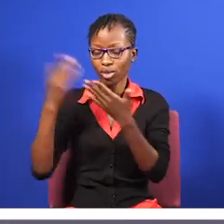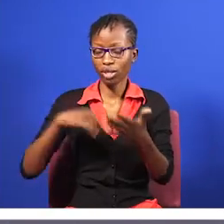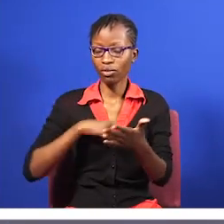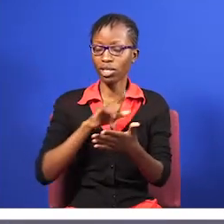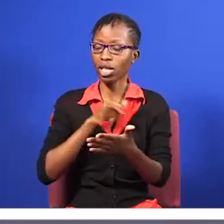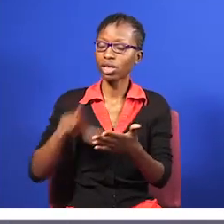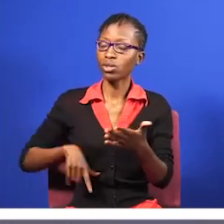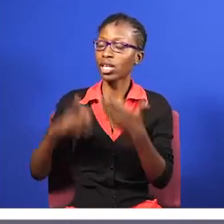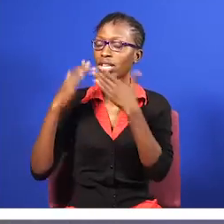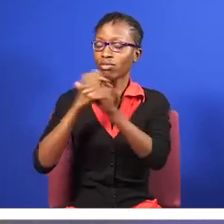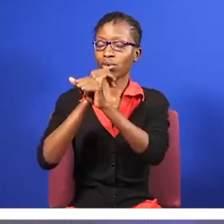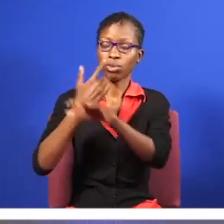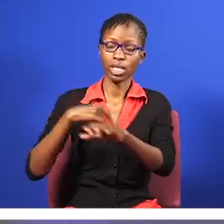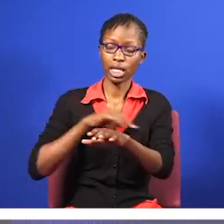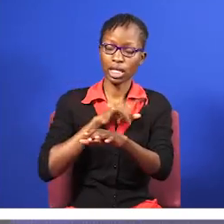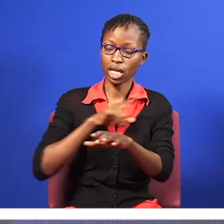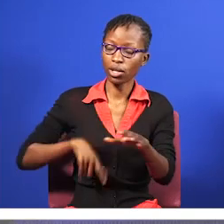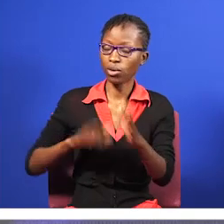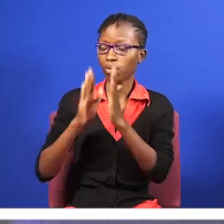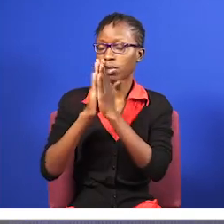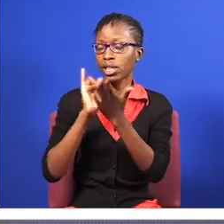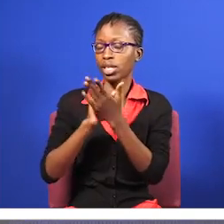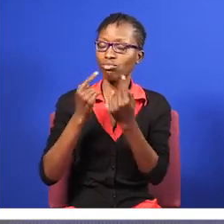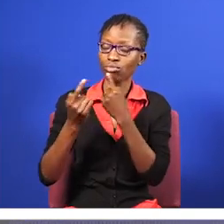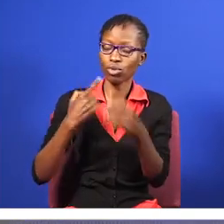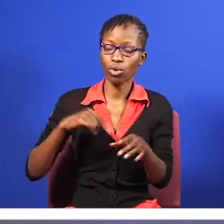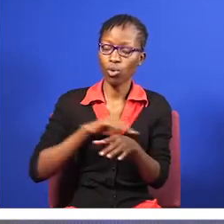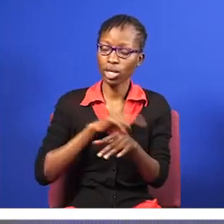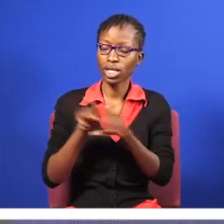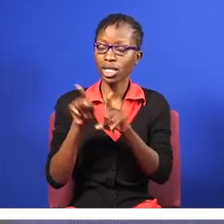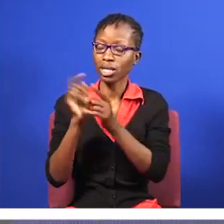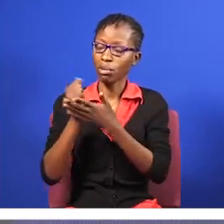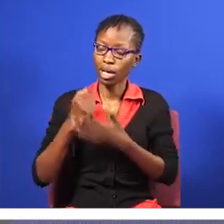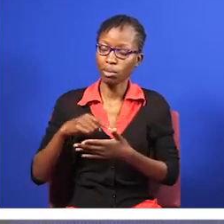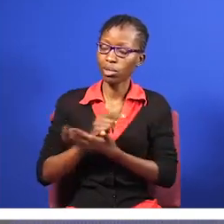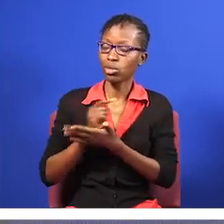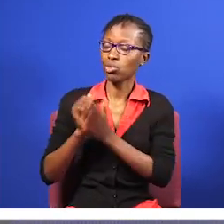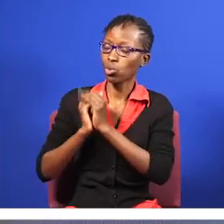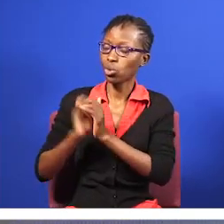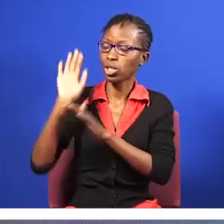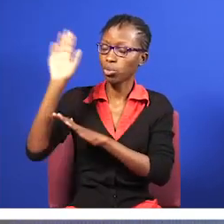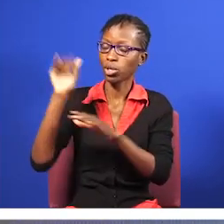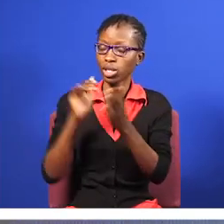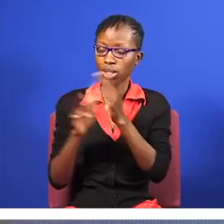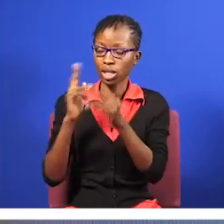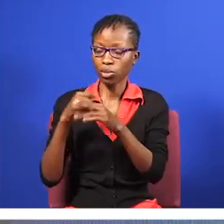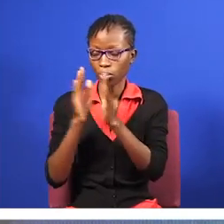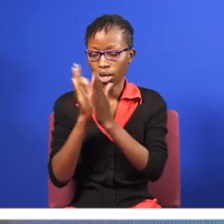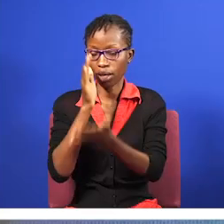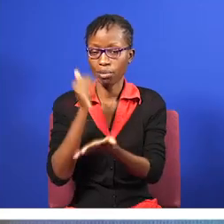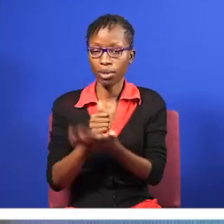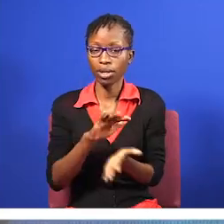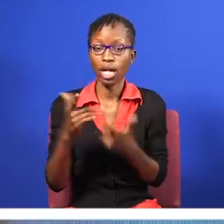you for protecting us and being with us. I pray that you may speak to us and help us to worship you. In Jesus' name I pray.